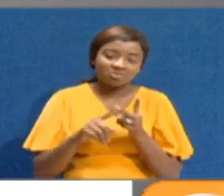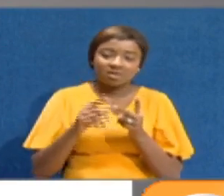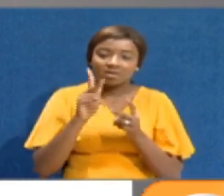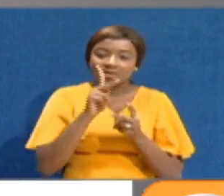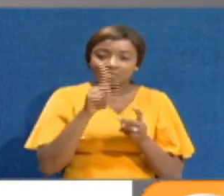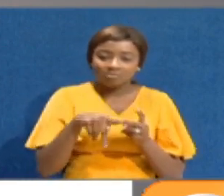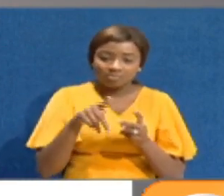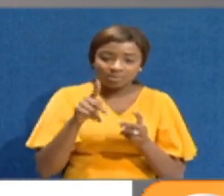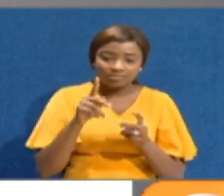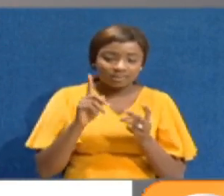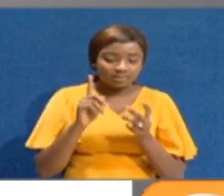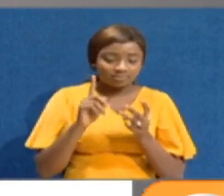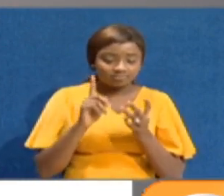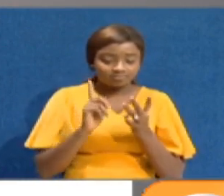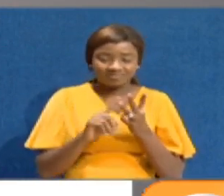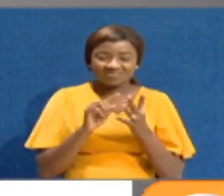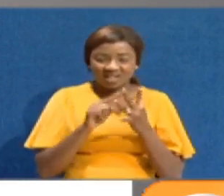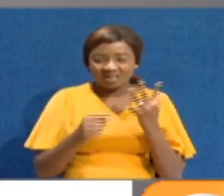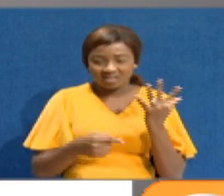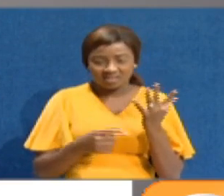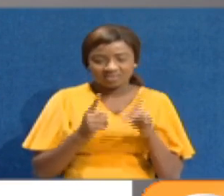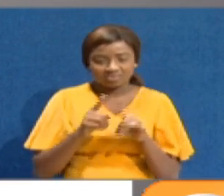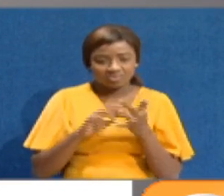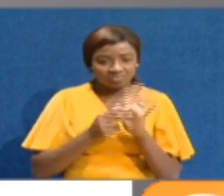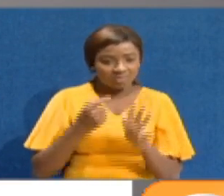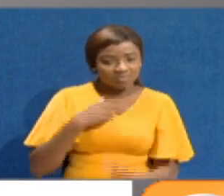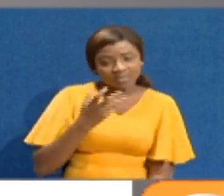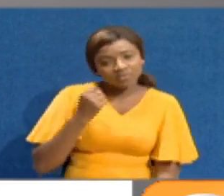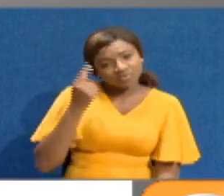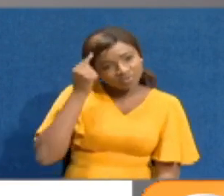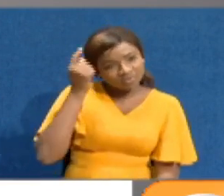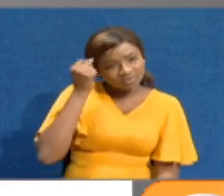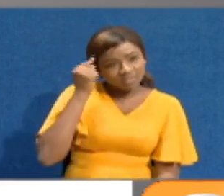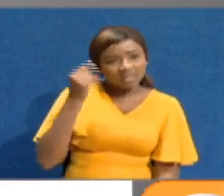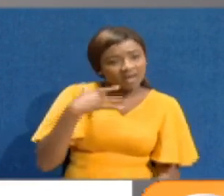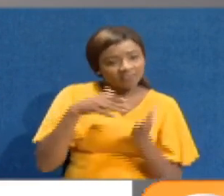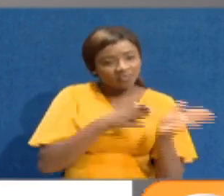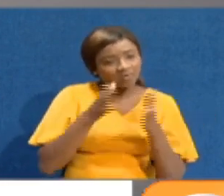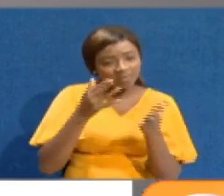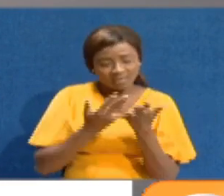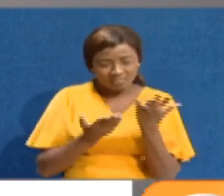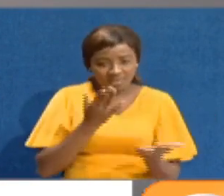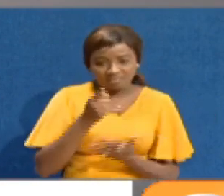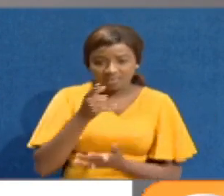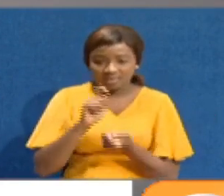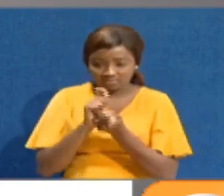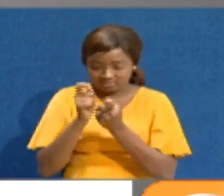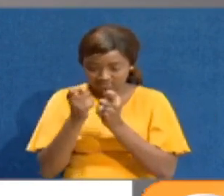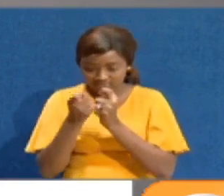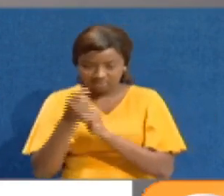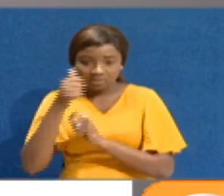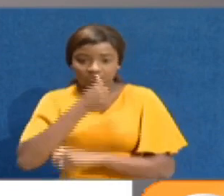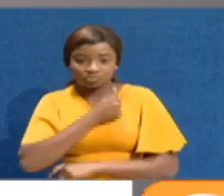Kenya Pipeline, and the like. And there is a need to ask, are there ways in which these either can be privatized or can